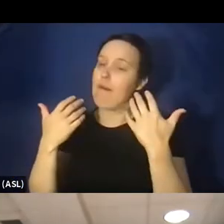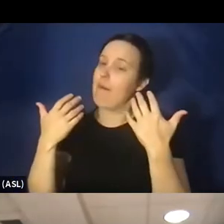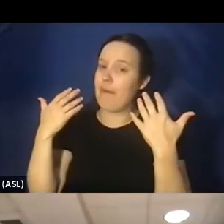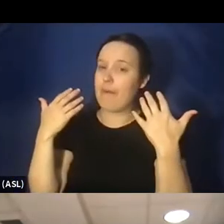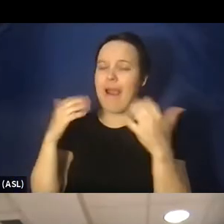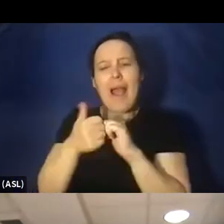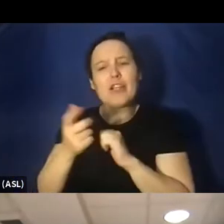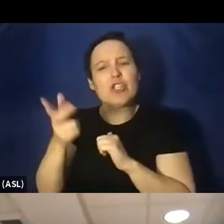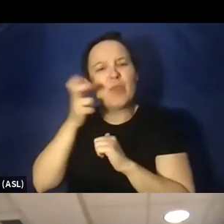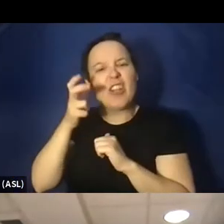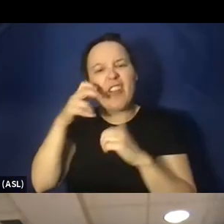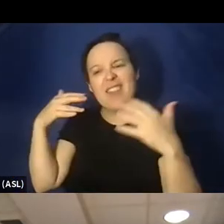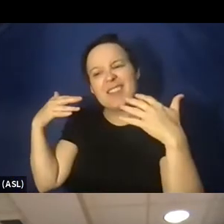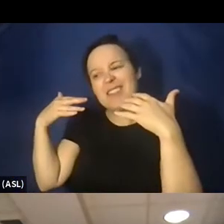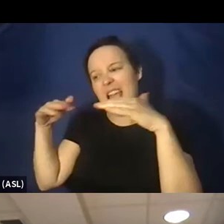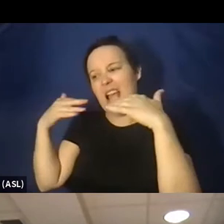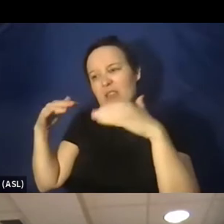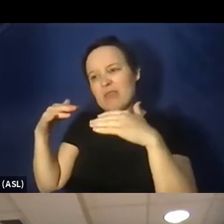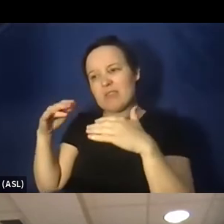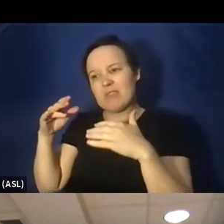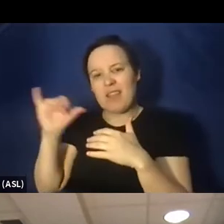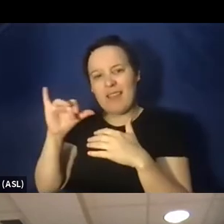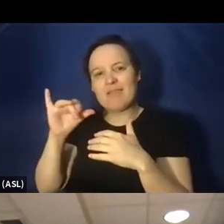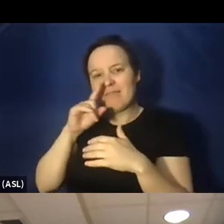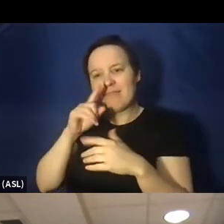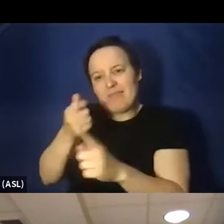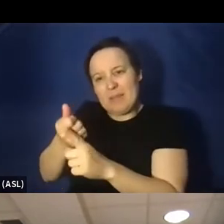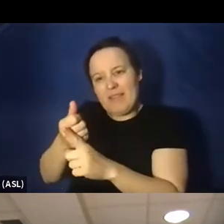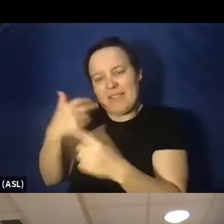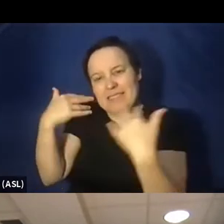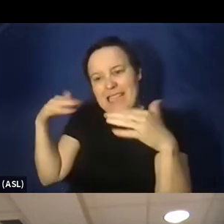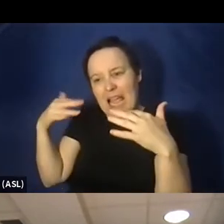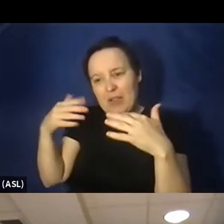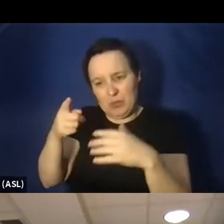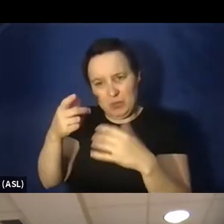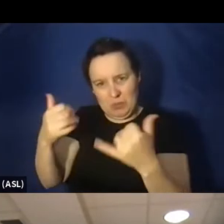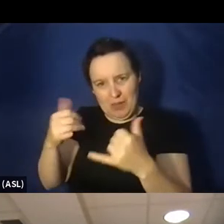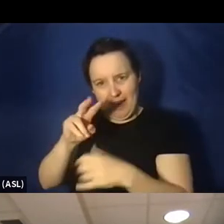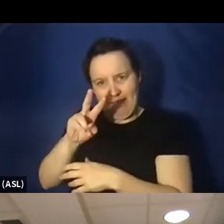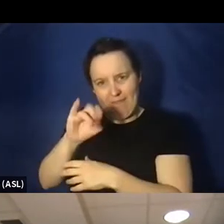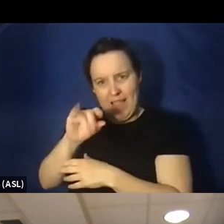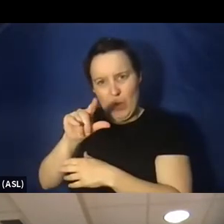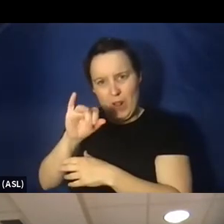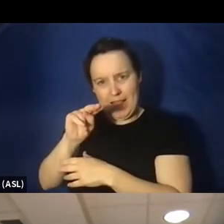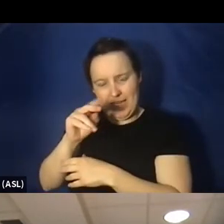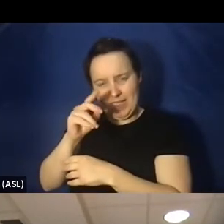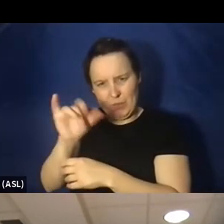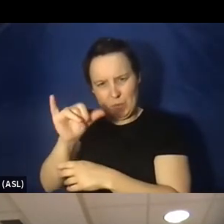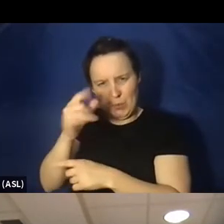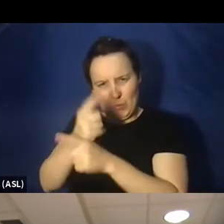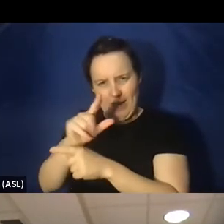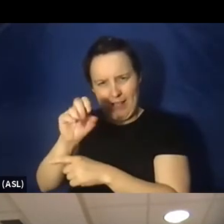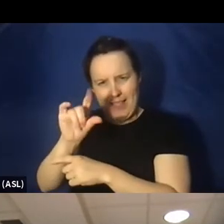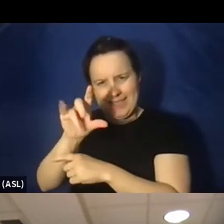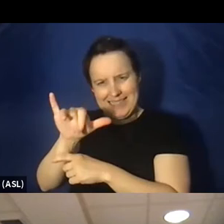how did you hear the sounds as far as sounds? Like, you played violin as well, didn't you, Lesley? How did that strike